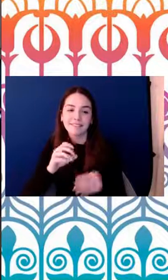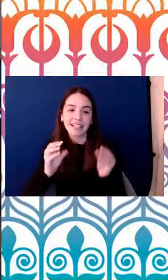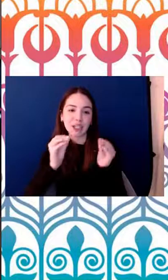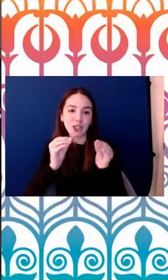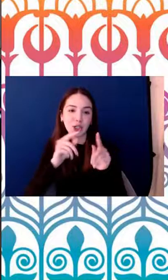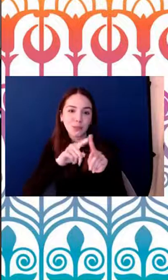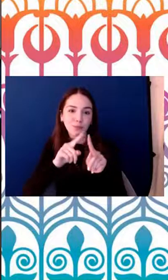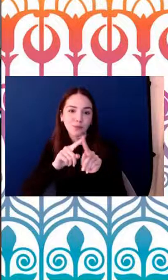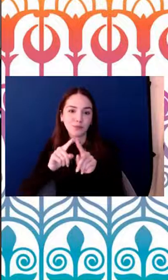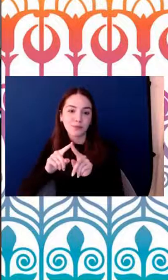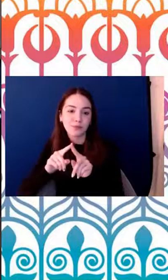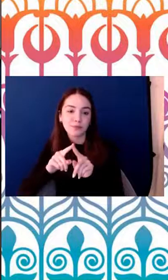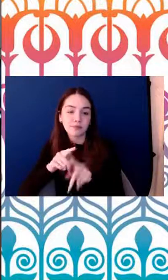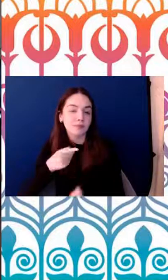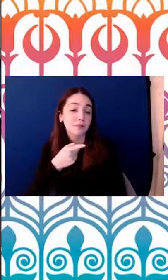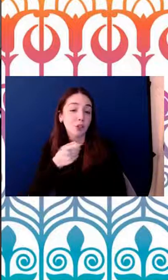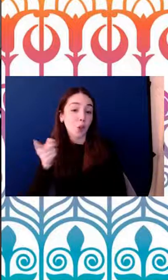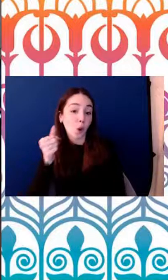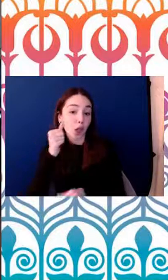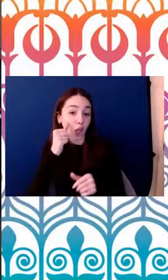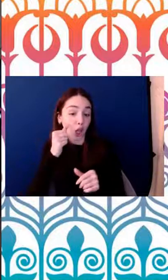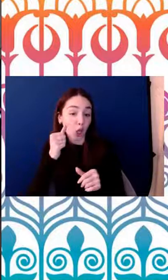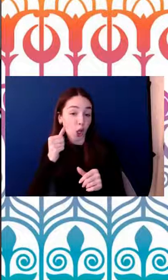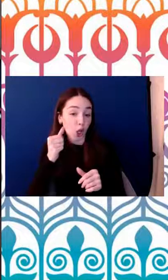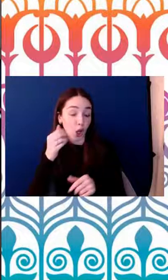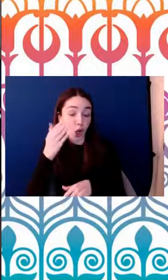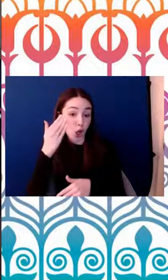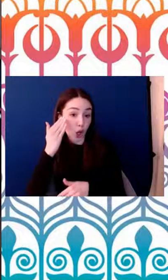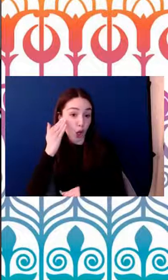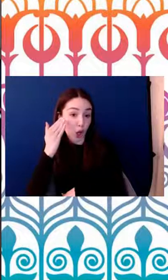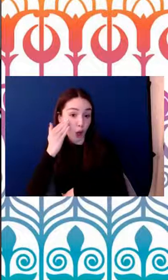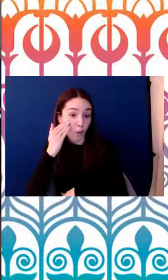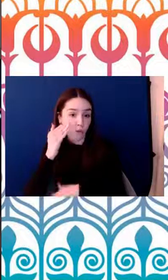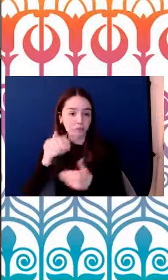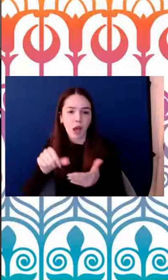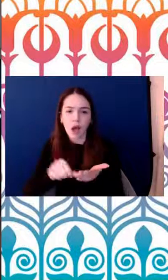anyone know where avocados come from?